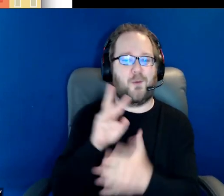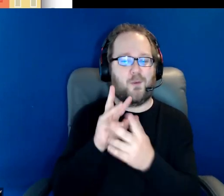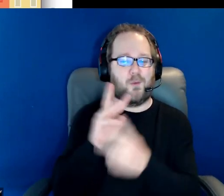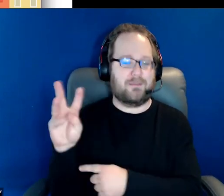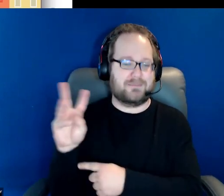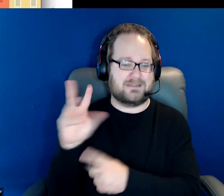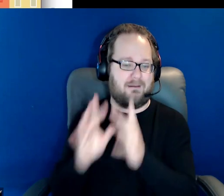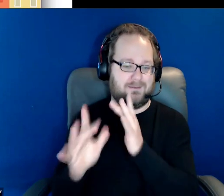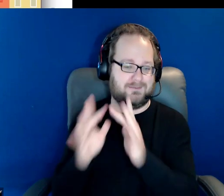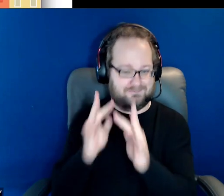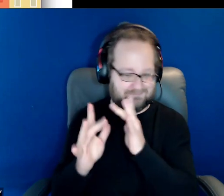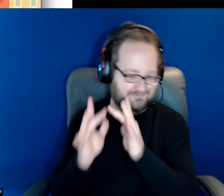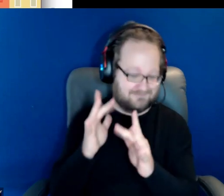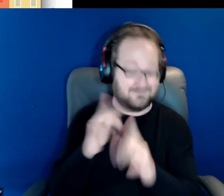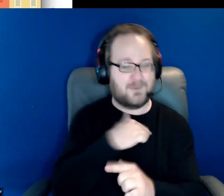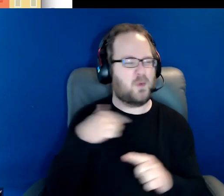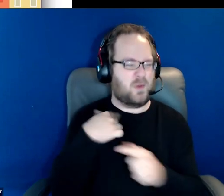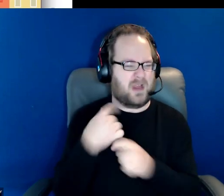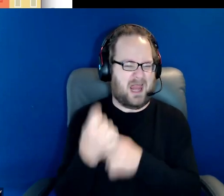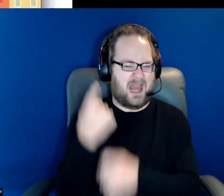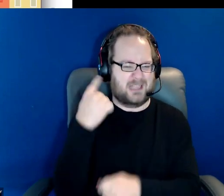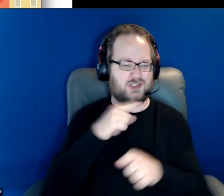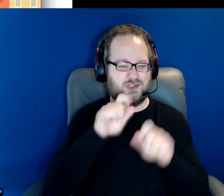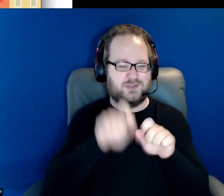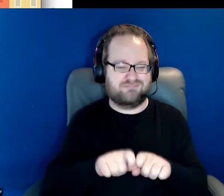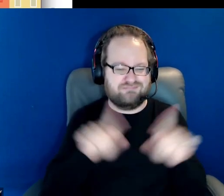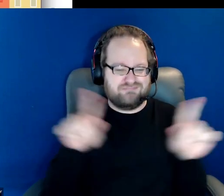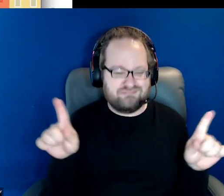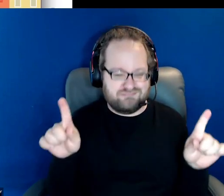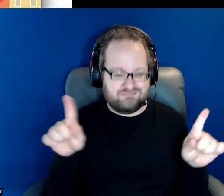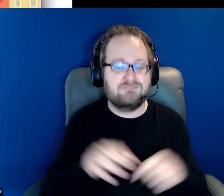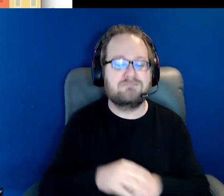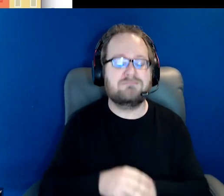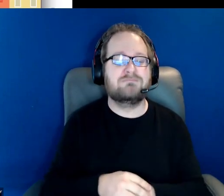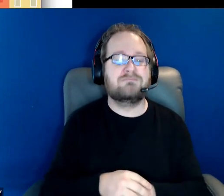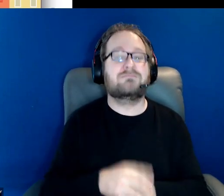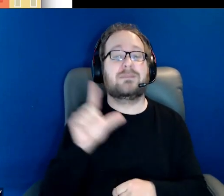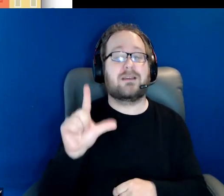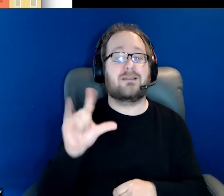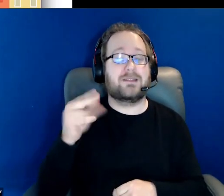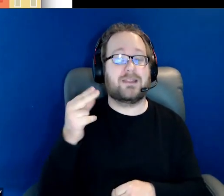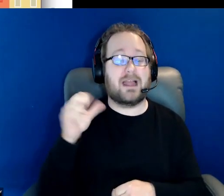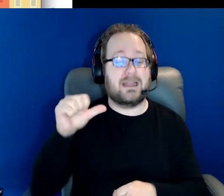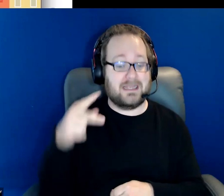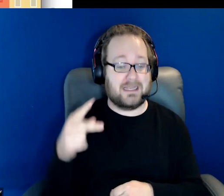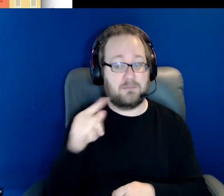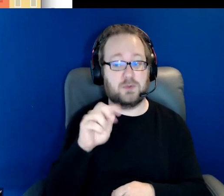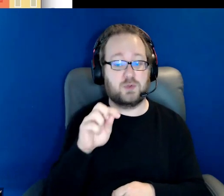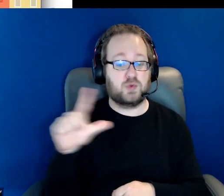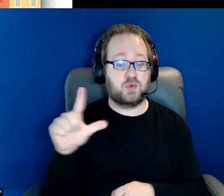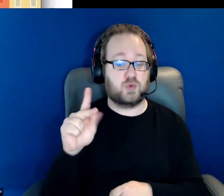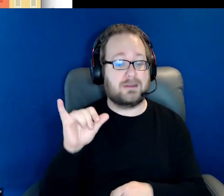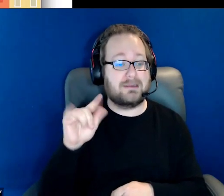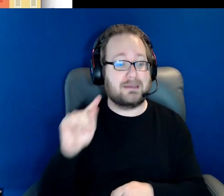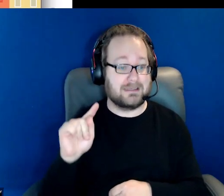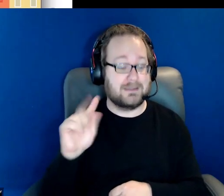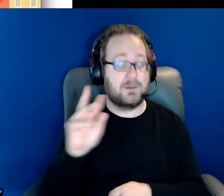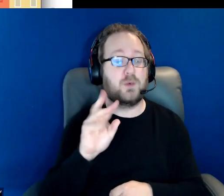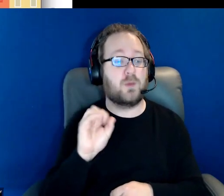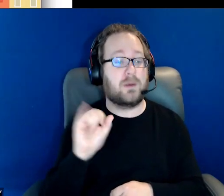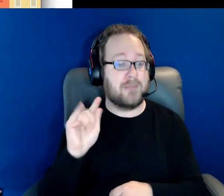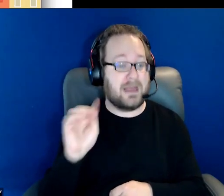as an additional informational resource for grant recipients and stakeholders. The LIHEAP Toolkit webpage provides resources for